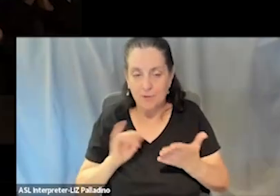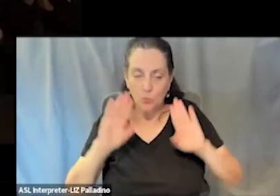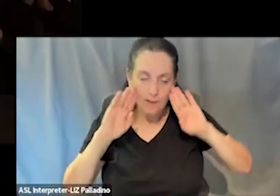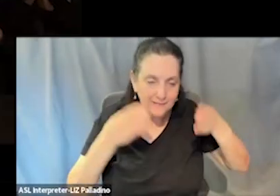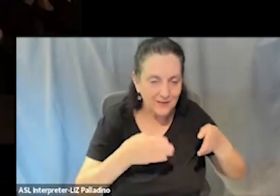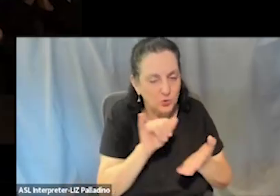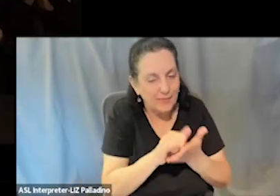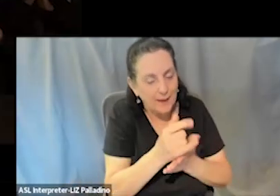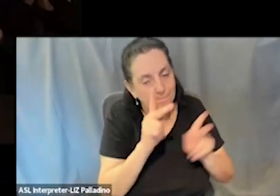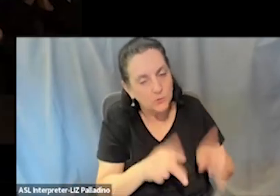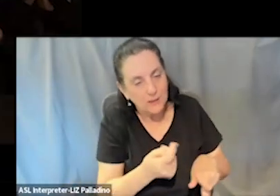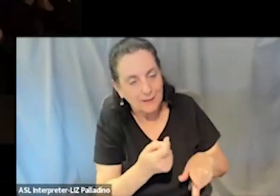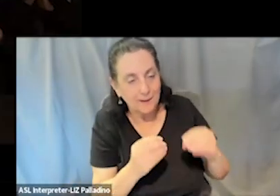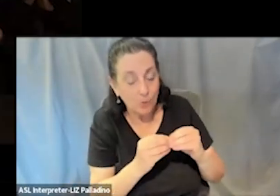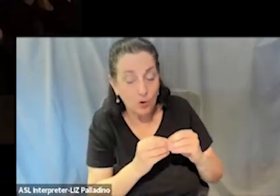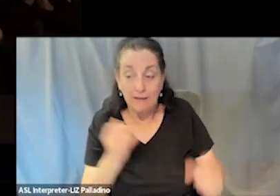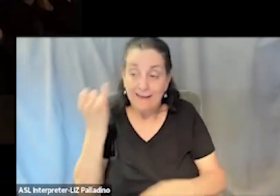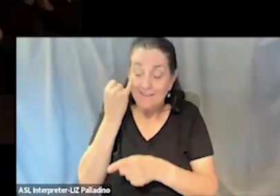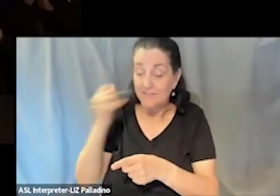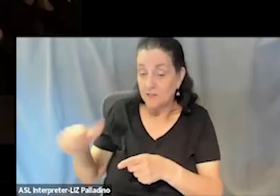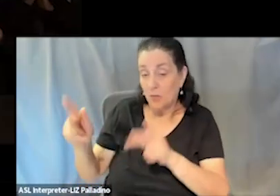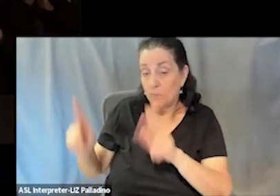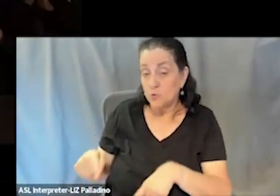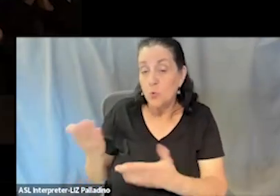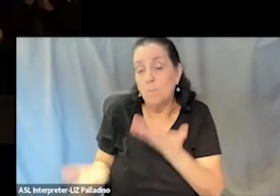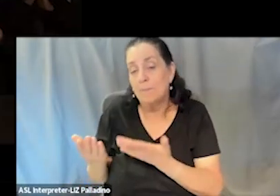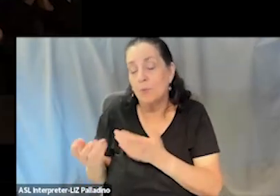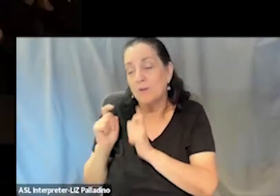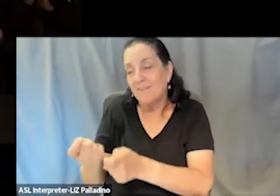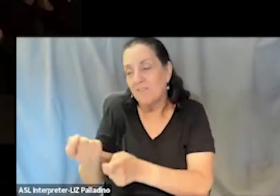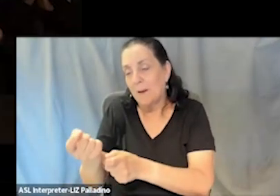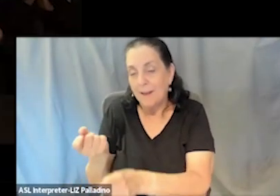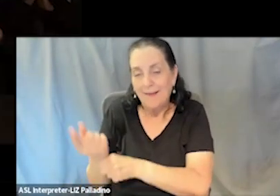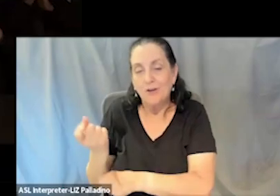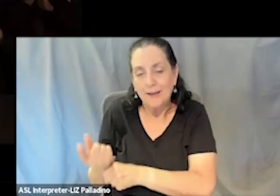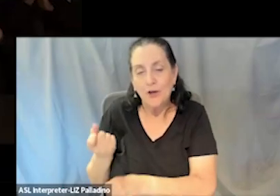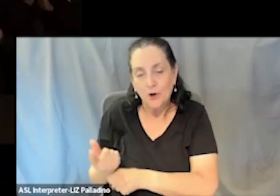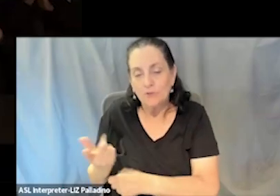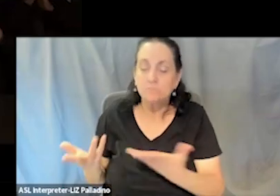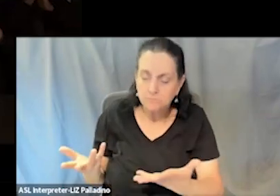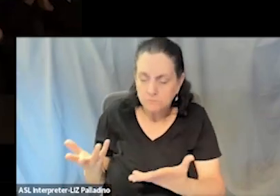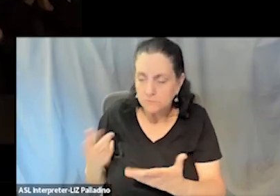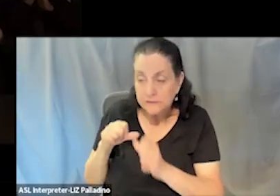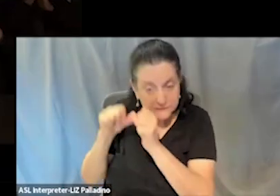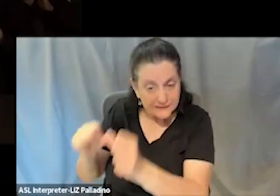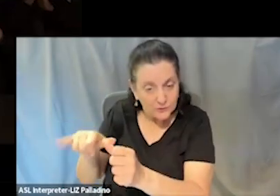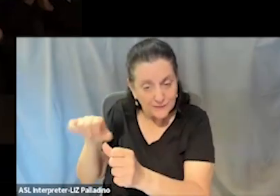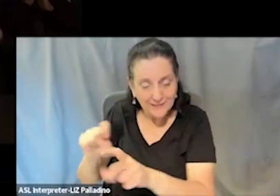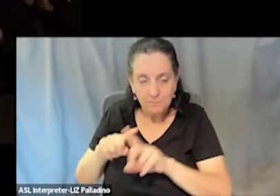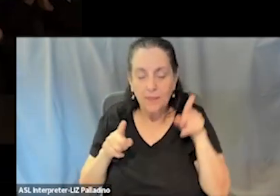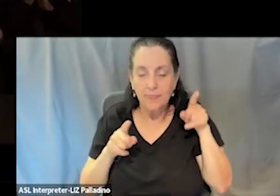someone who's just going to go into an annual fund appeal, you might be able to rank the work and the involvement and